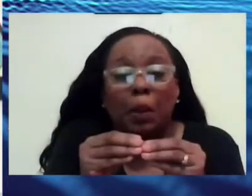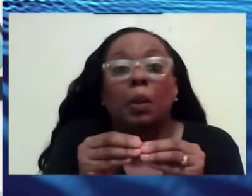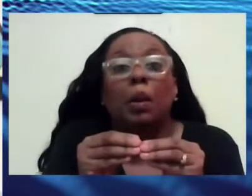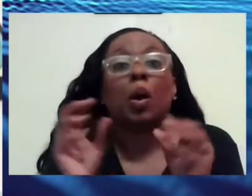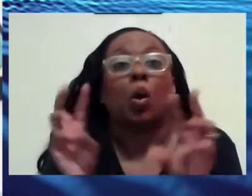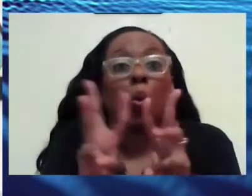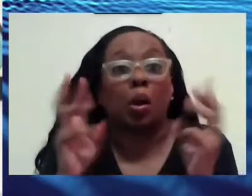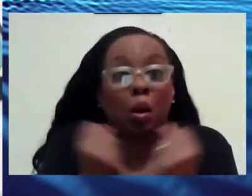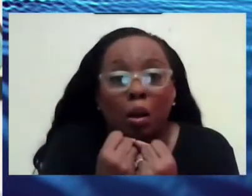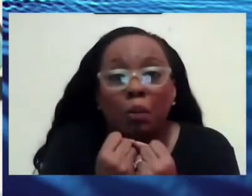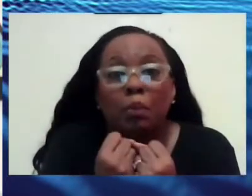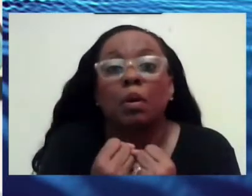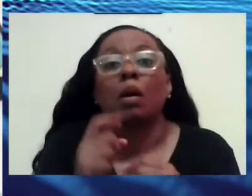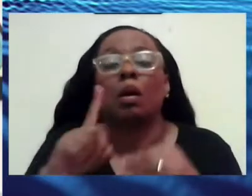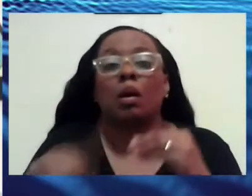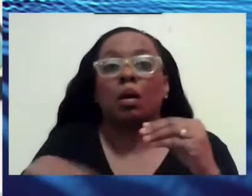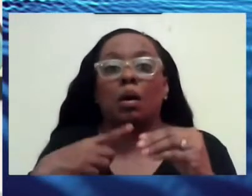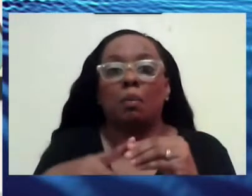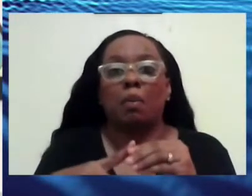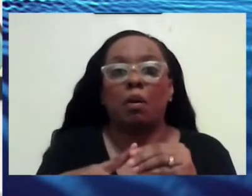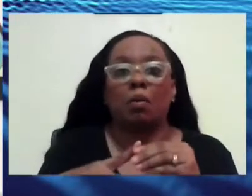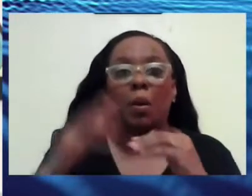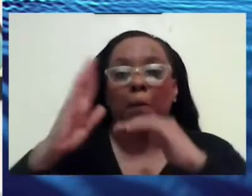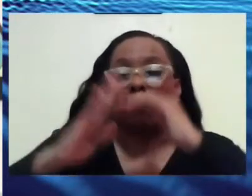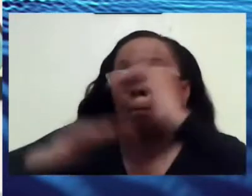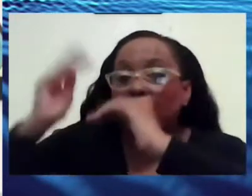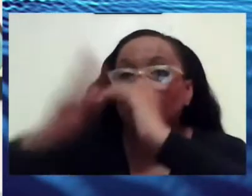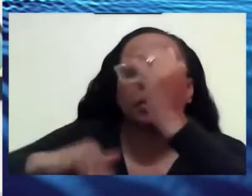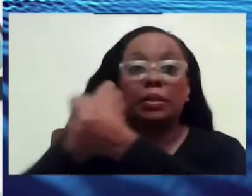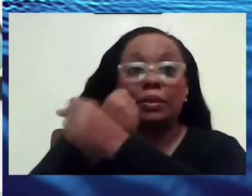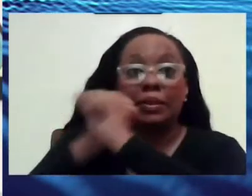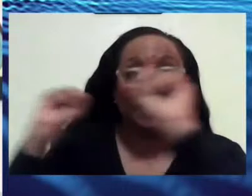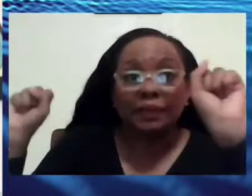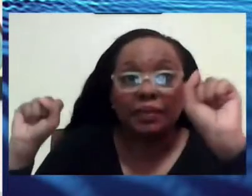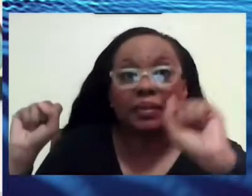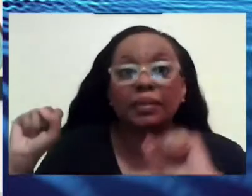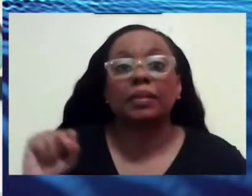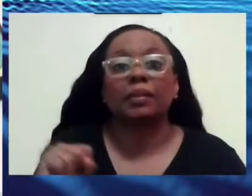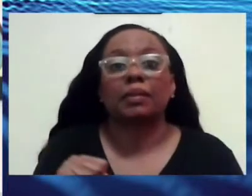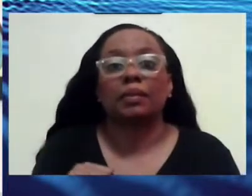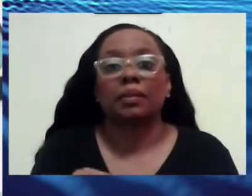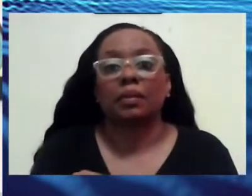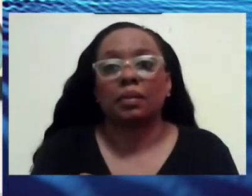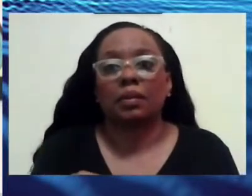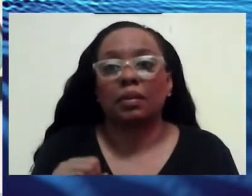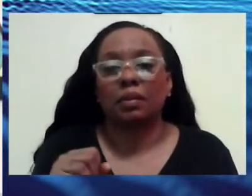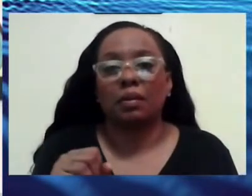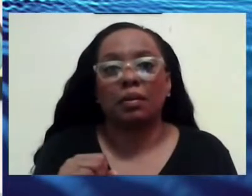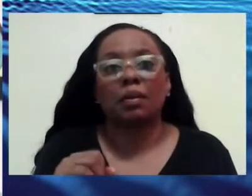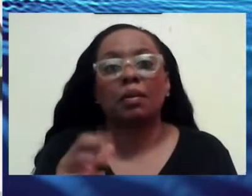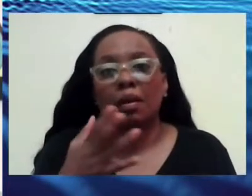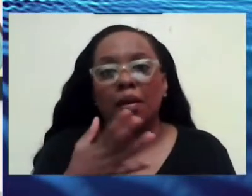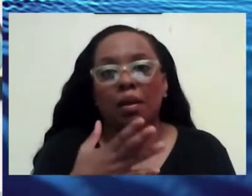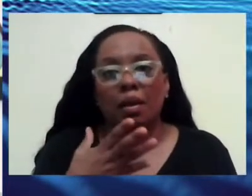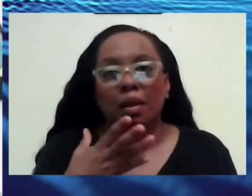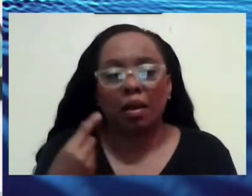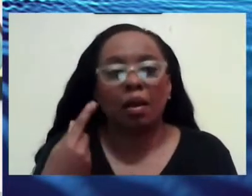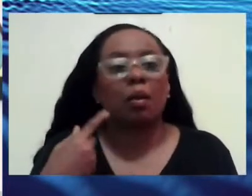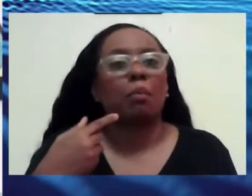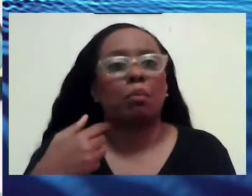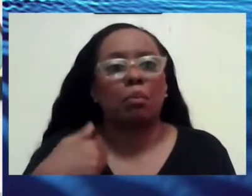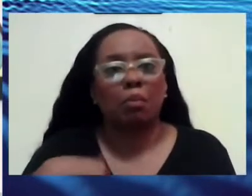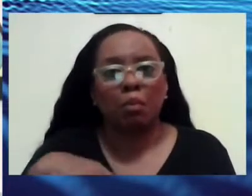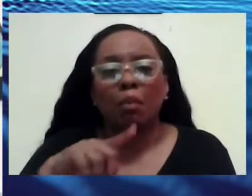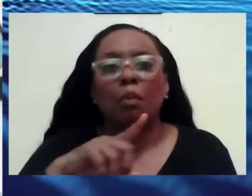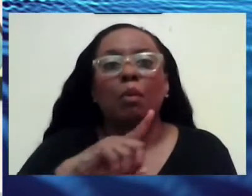at the safety of buildings, looking at being able to train teachers. Barbados is not a signatory, but we certainly support and have signed on